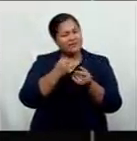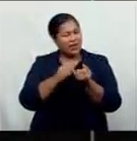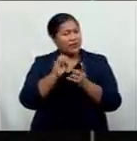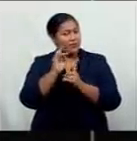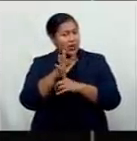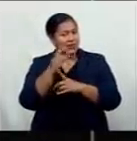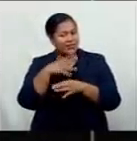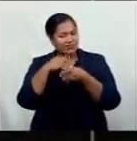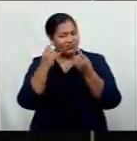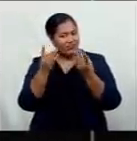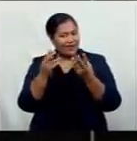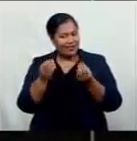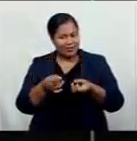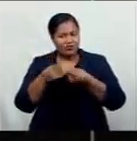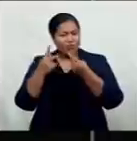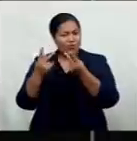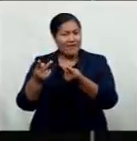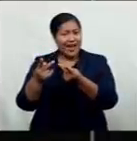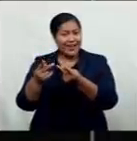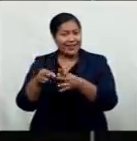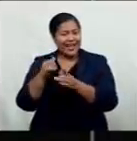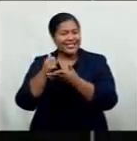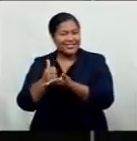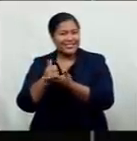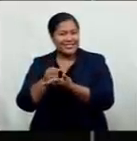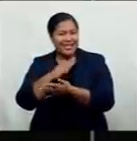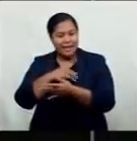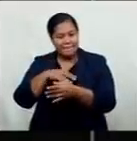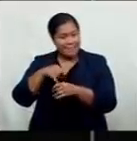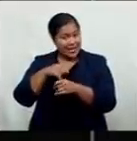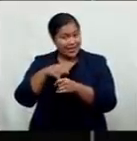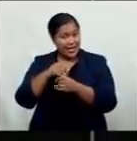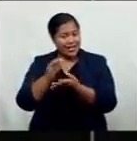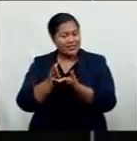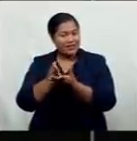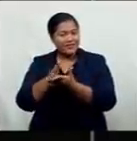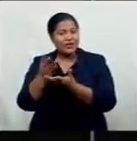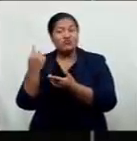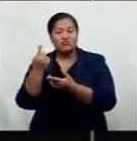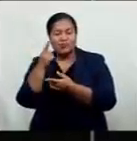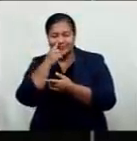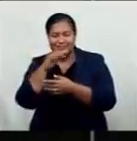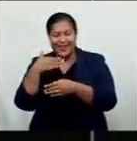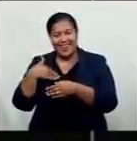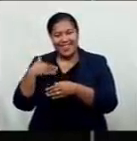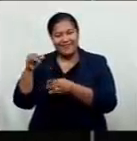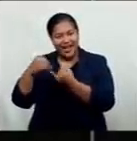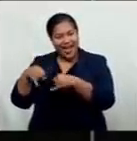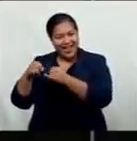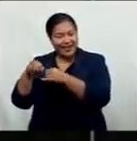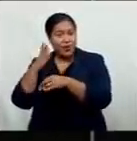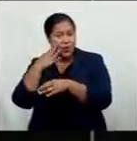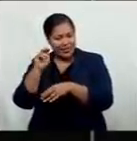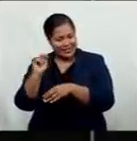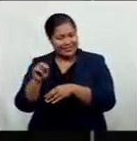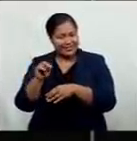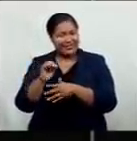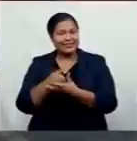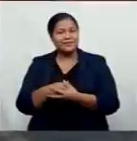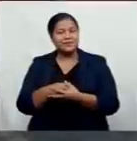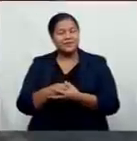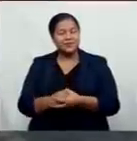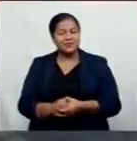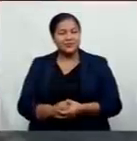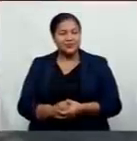are ready to provide immediate assistance and medical services to those on the islands when the need arises. Koroi Tandulala